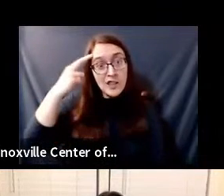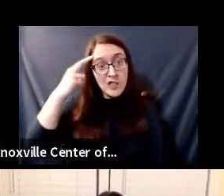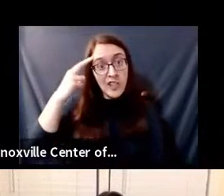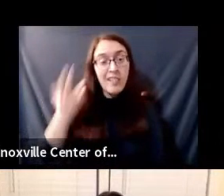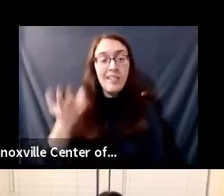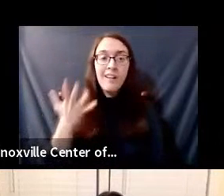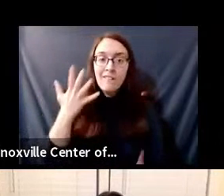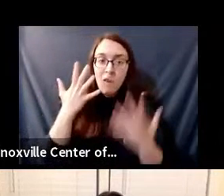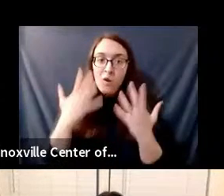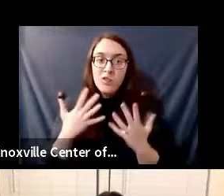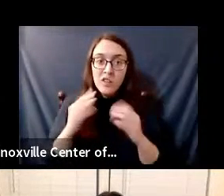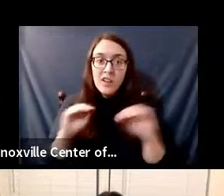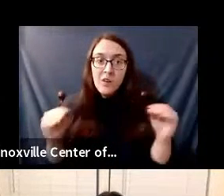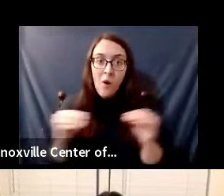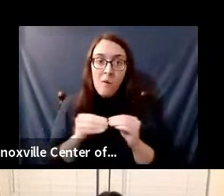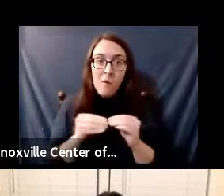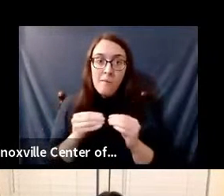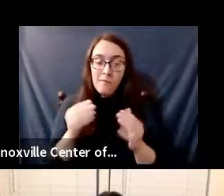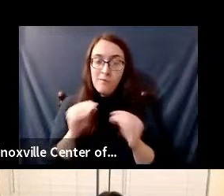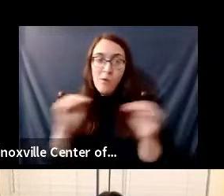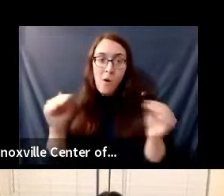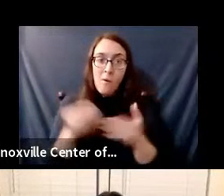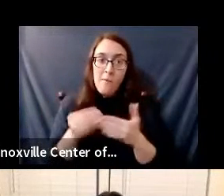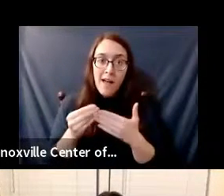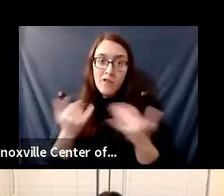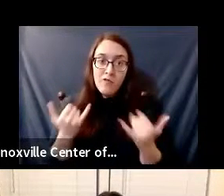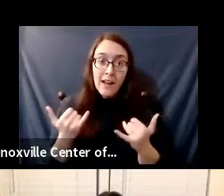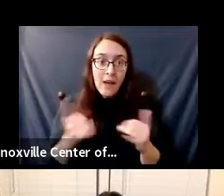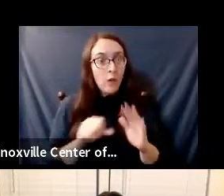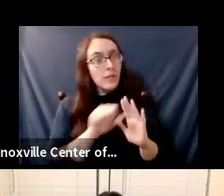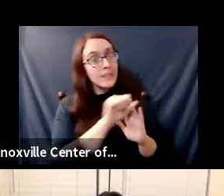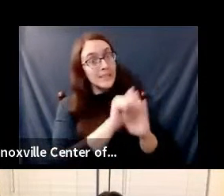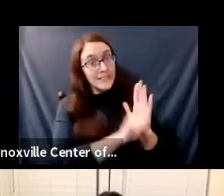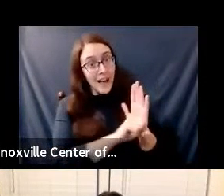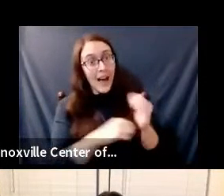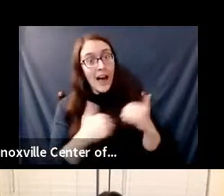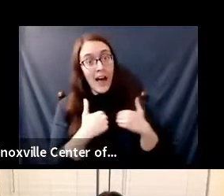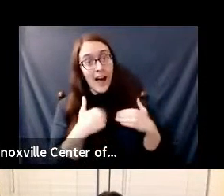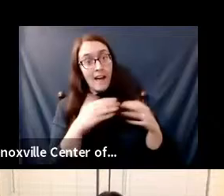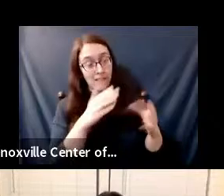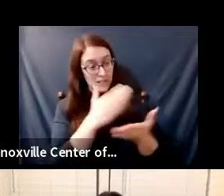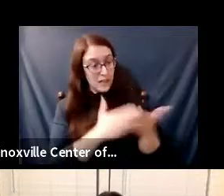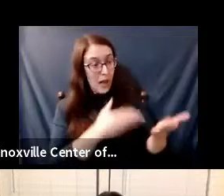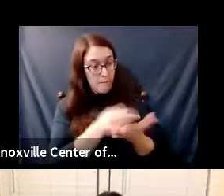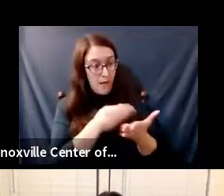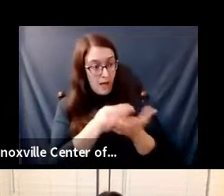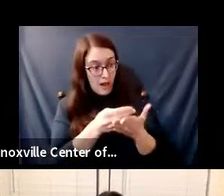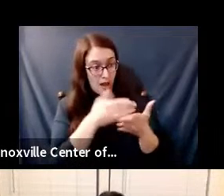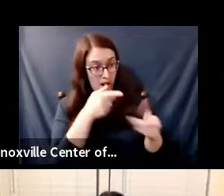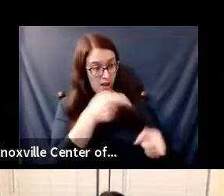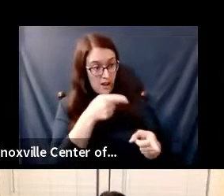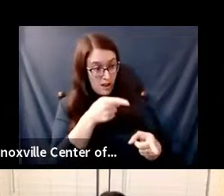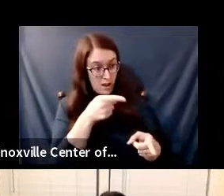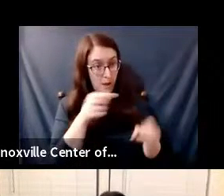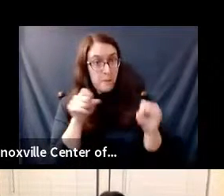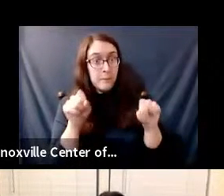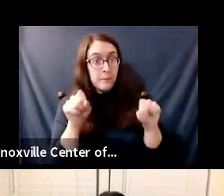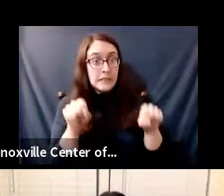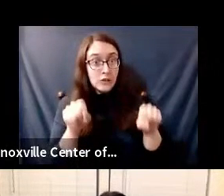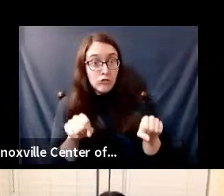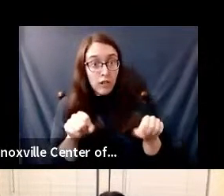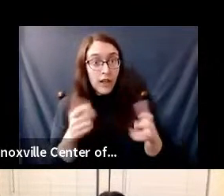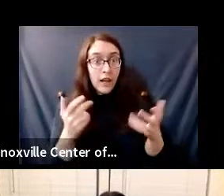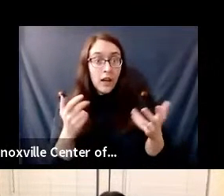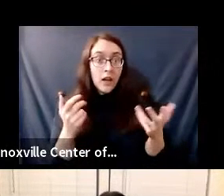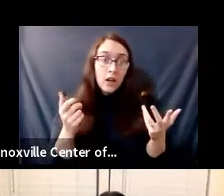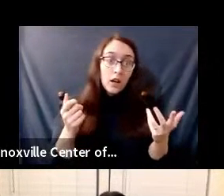money right now. Now the state does have a pot of some money that potentially could have some